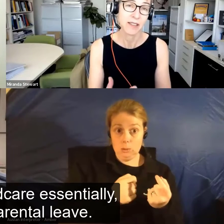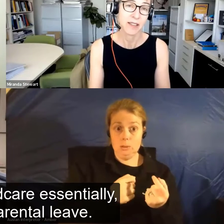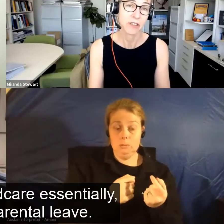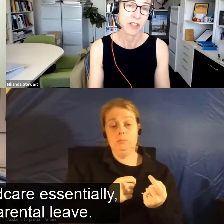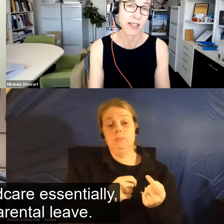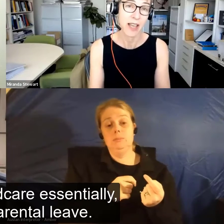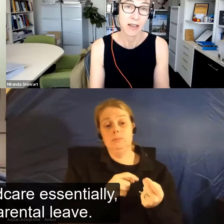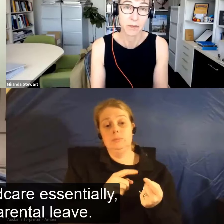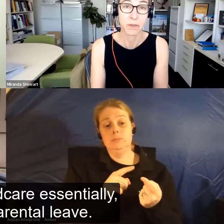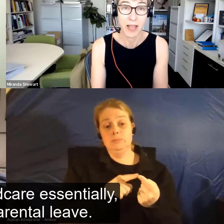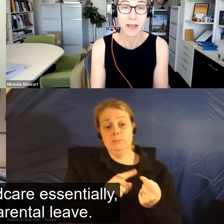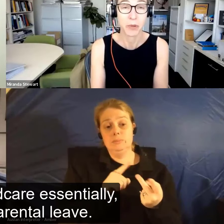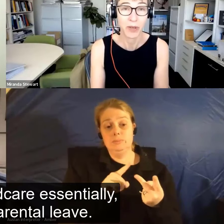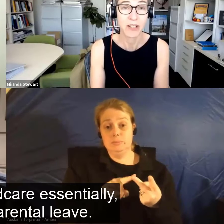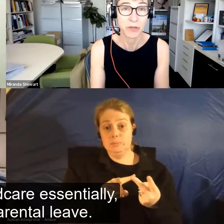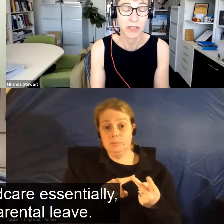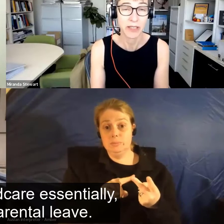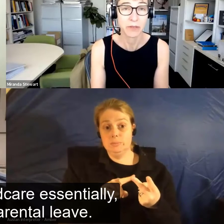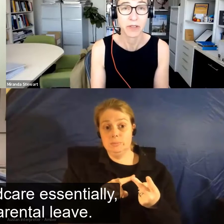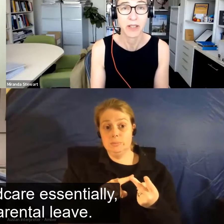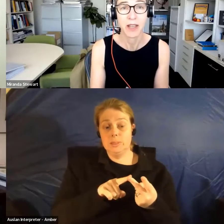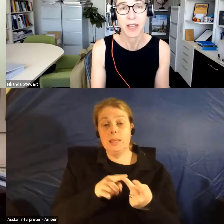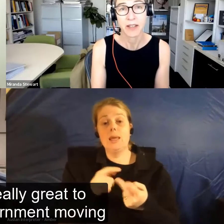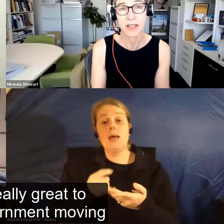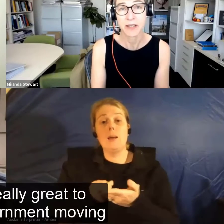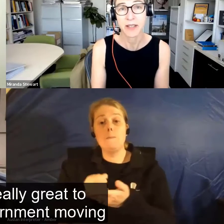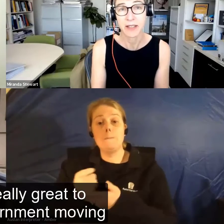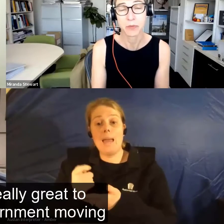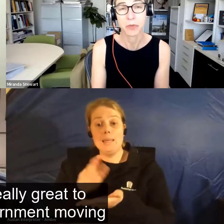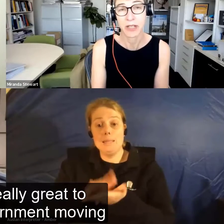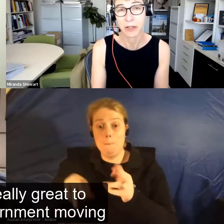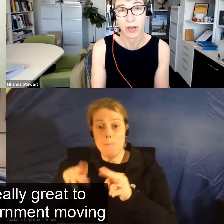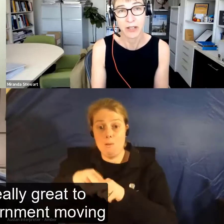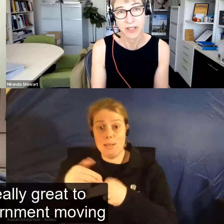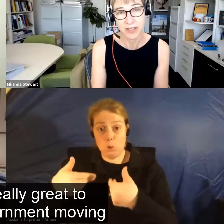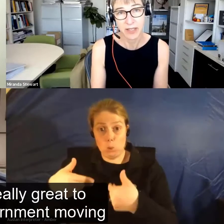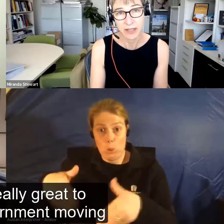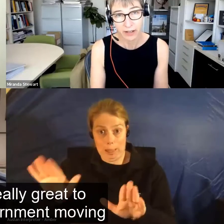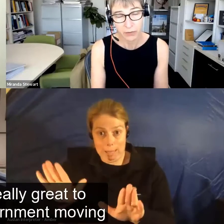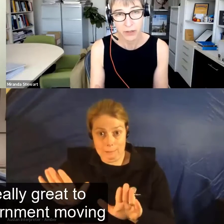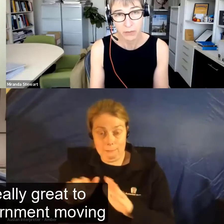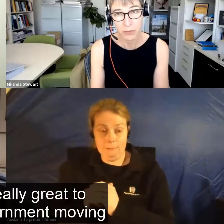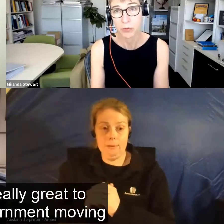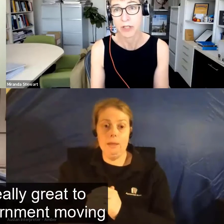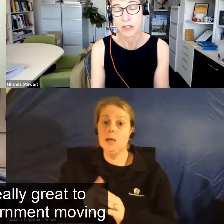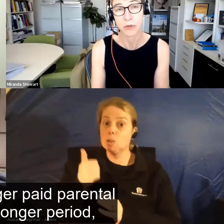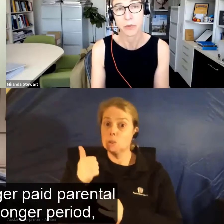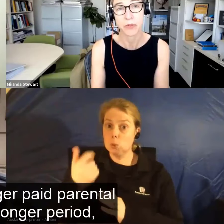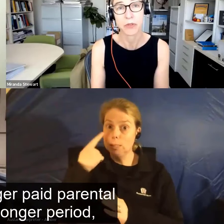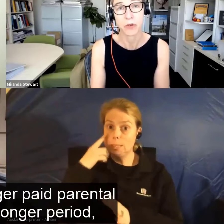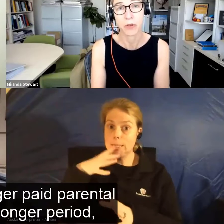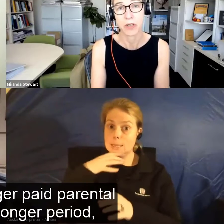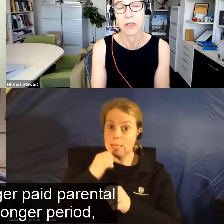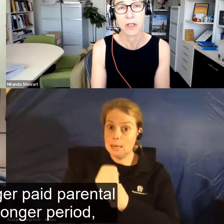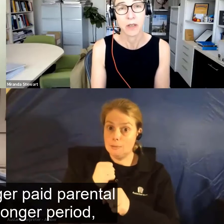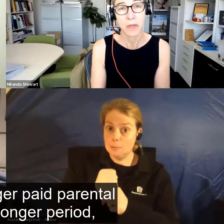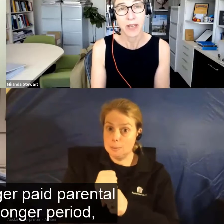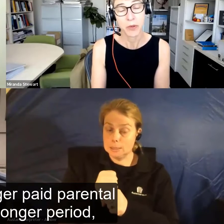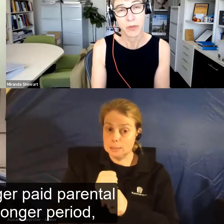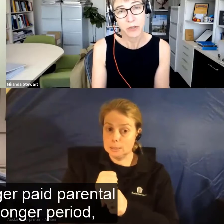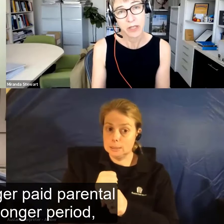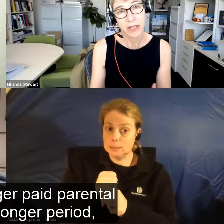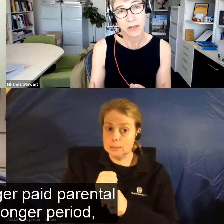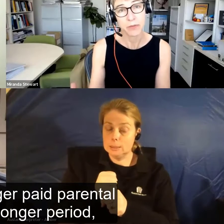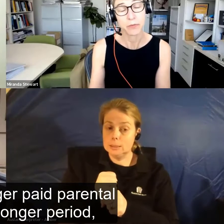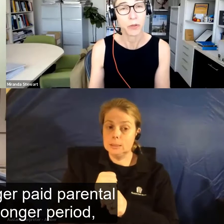childcare essentially, and paid parental leave. And it is really great to see the government moving towards stronger